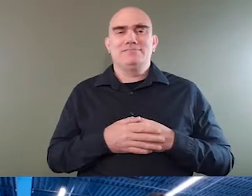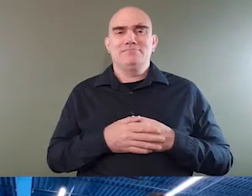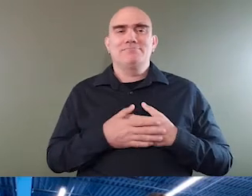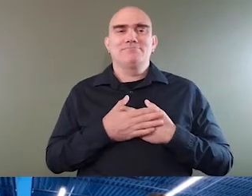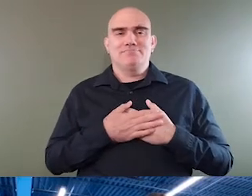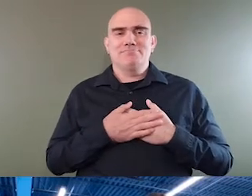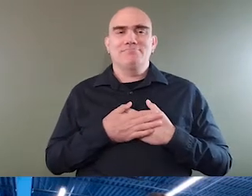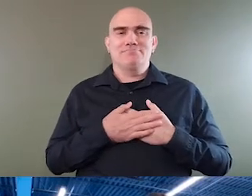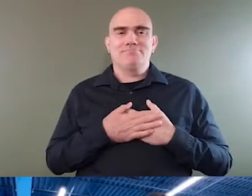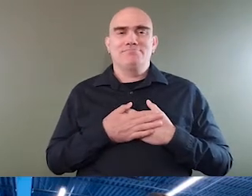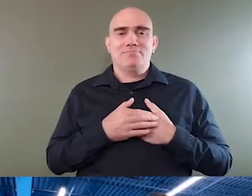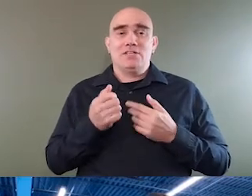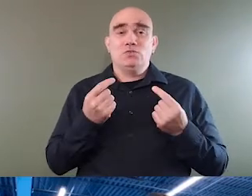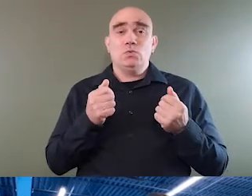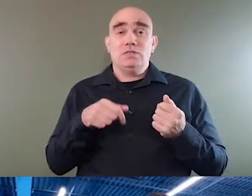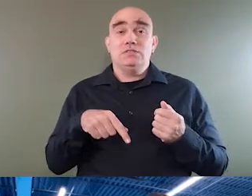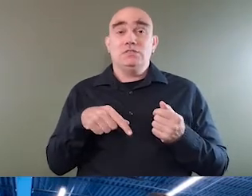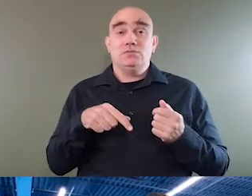You can do this